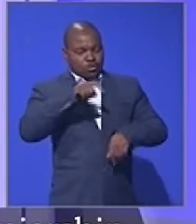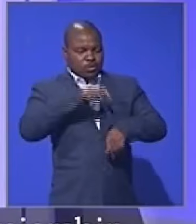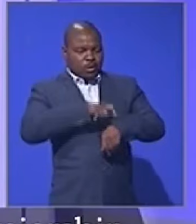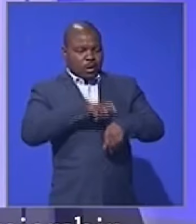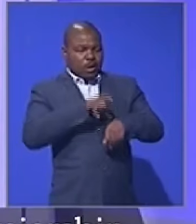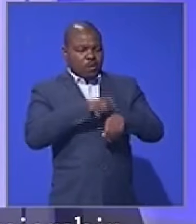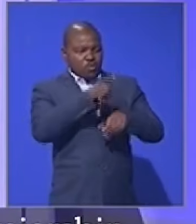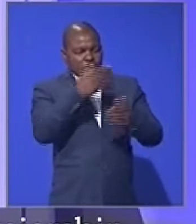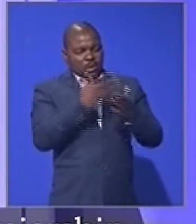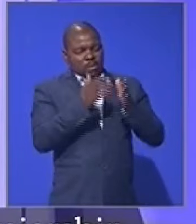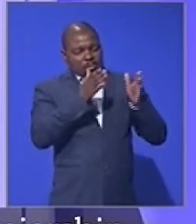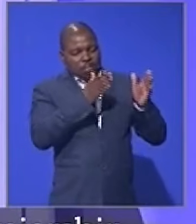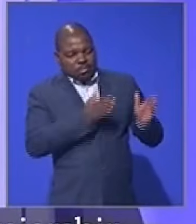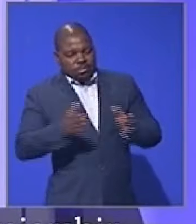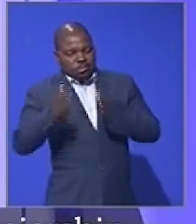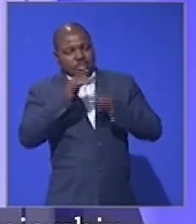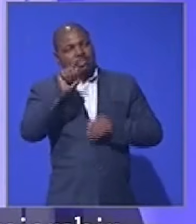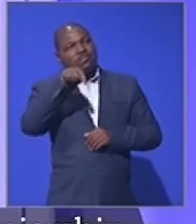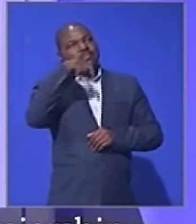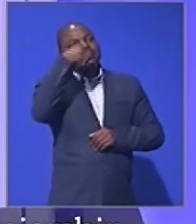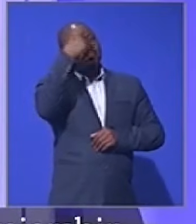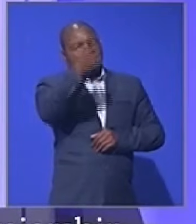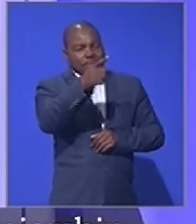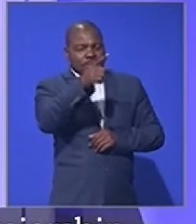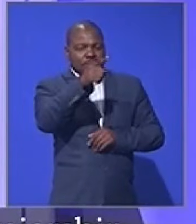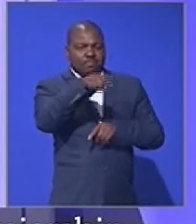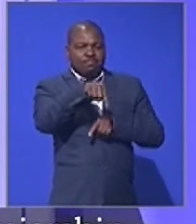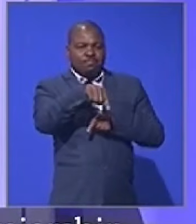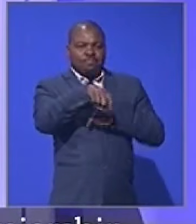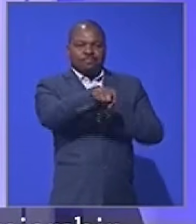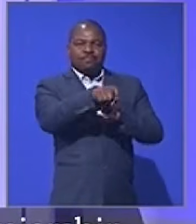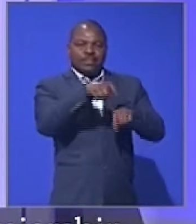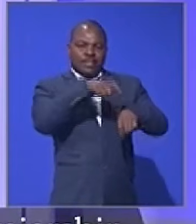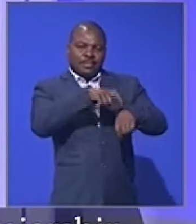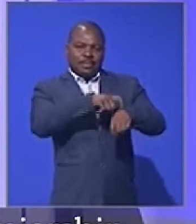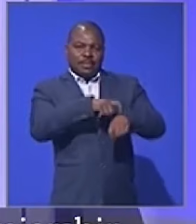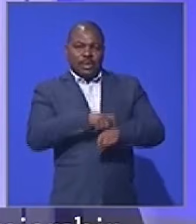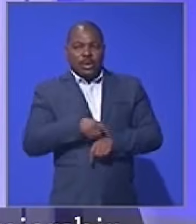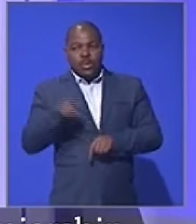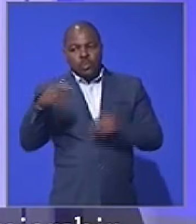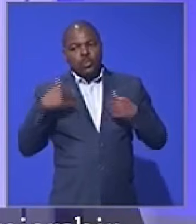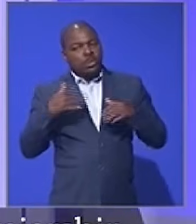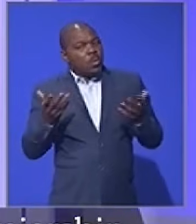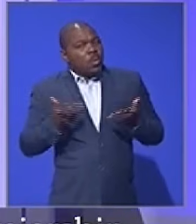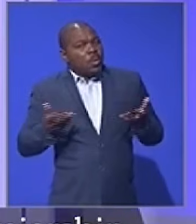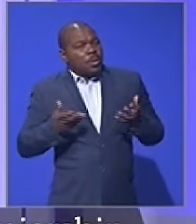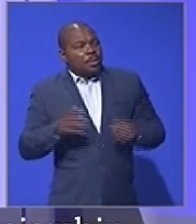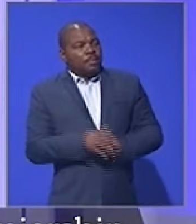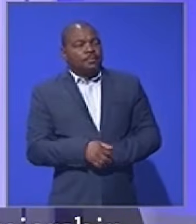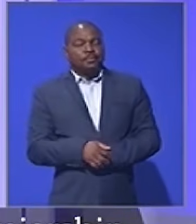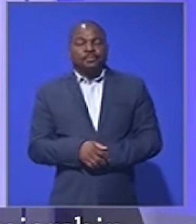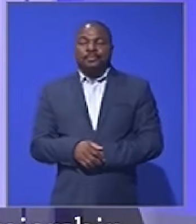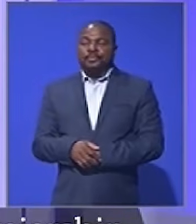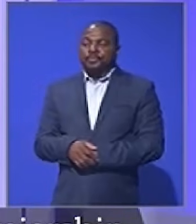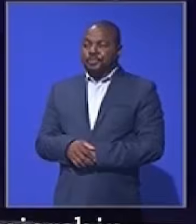go itukišetša sehla se se latelago na le ilo thoma kae?